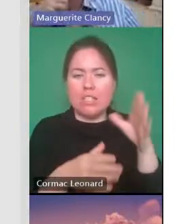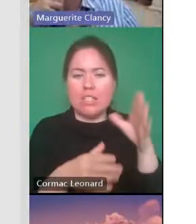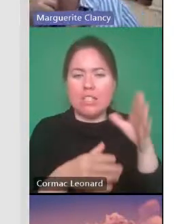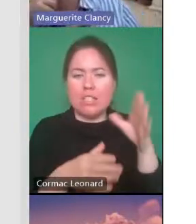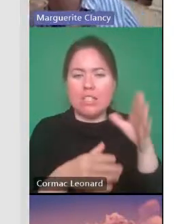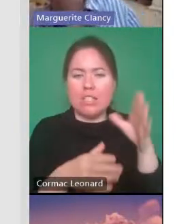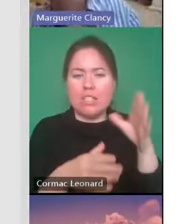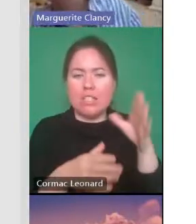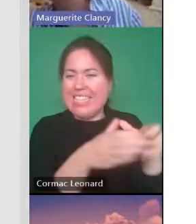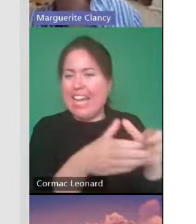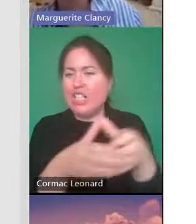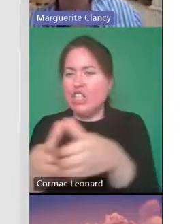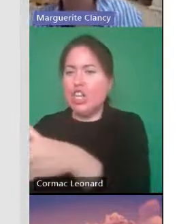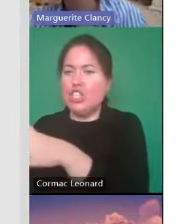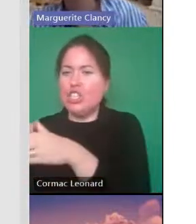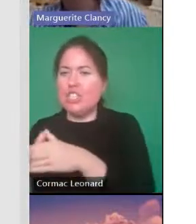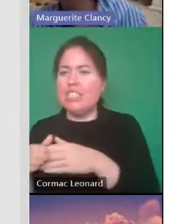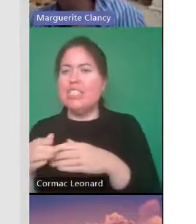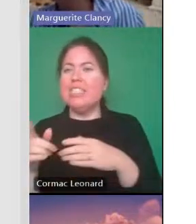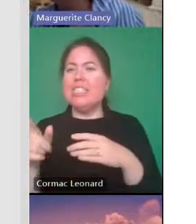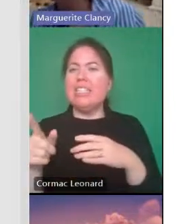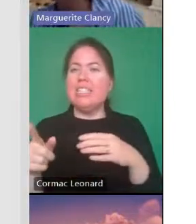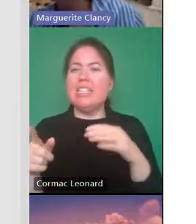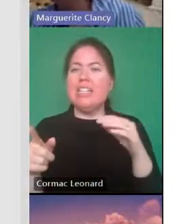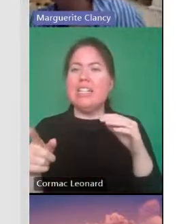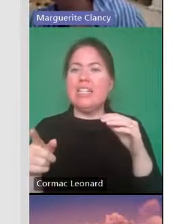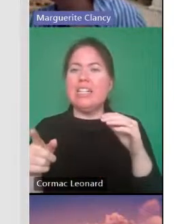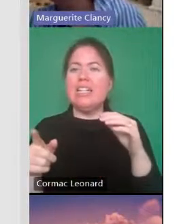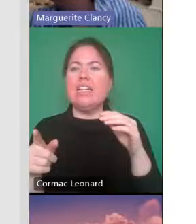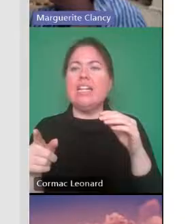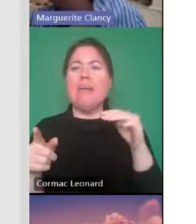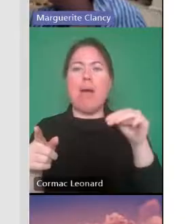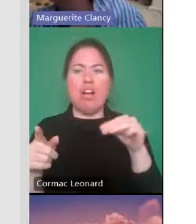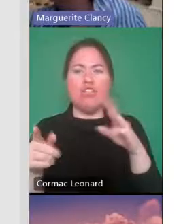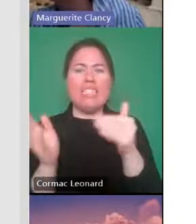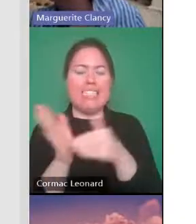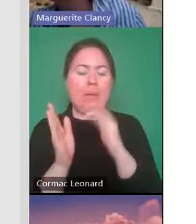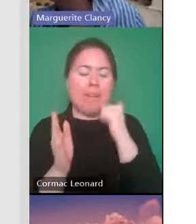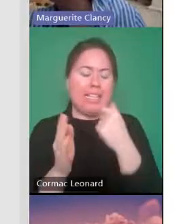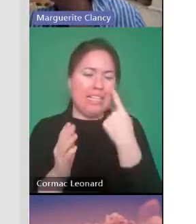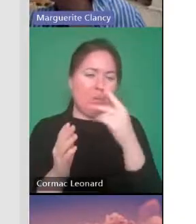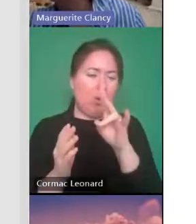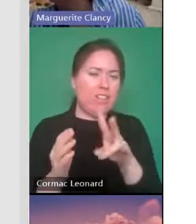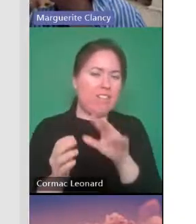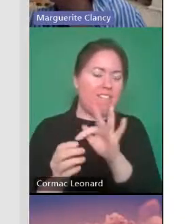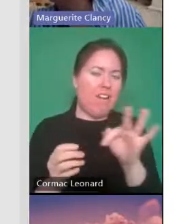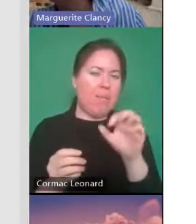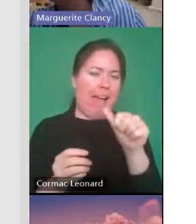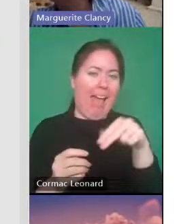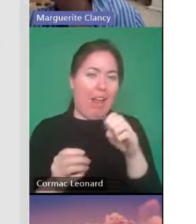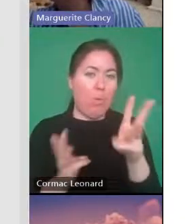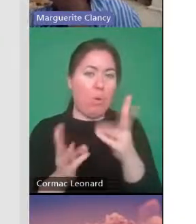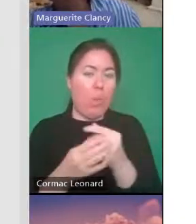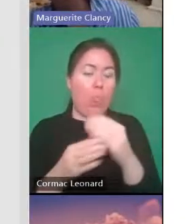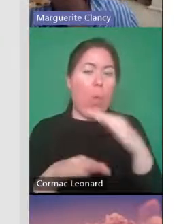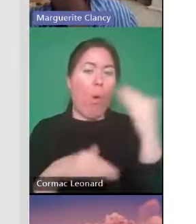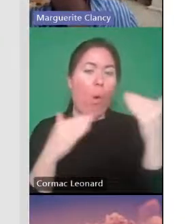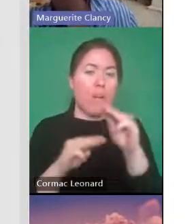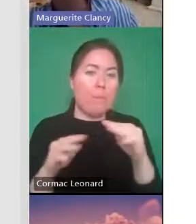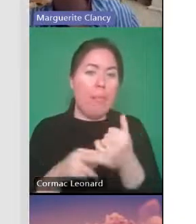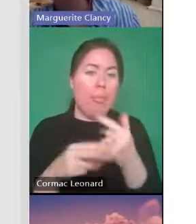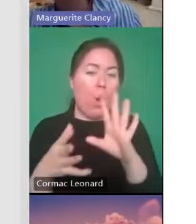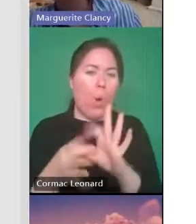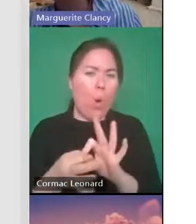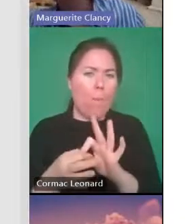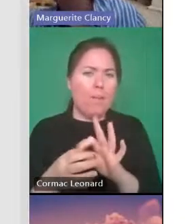Yes, exactly. Because I'm just seeing there, Tim, a query in from Anne, who works with older people in their homes. And can I